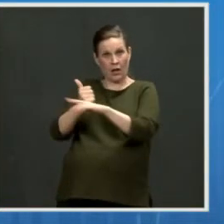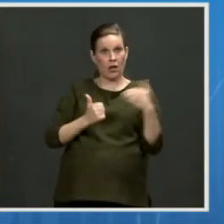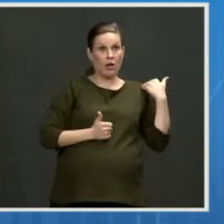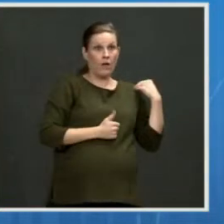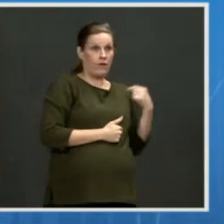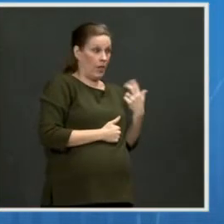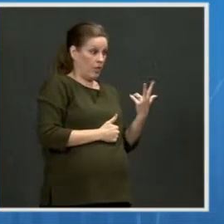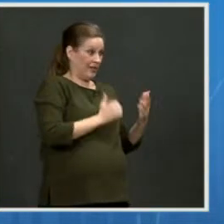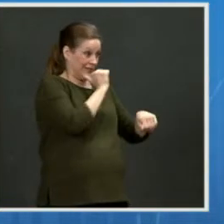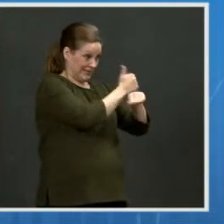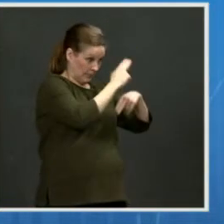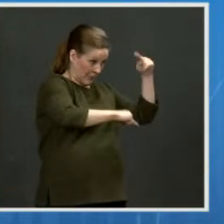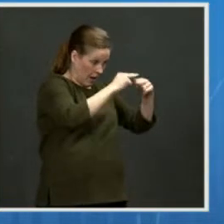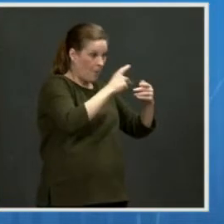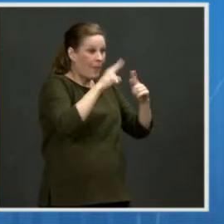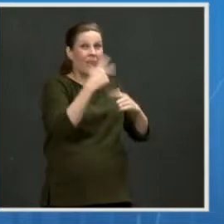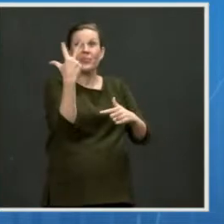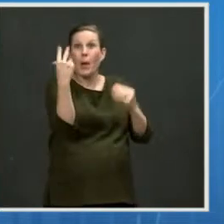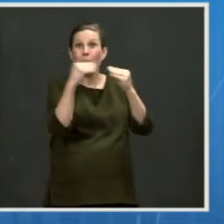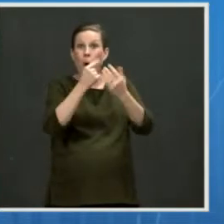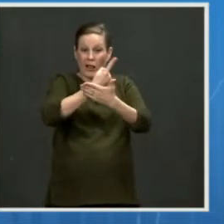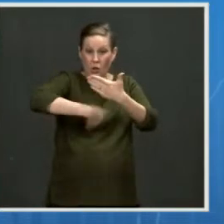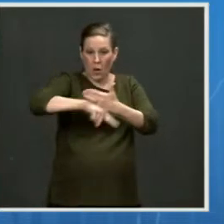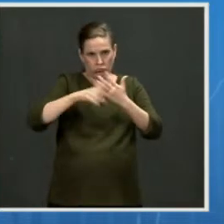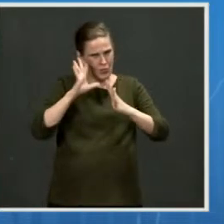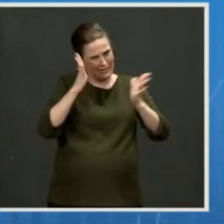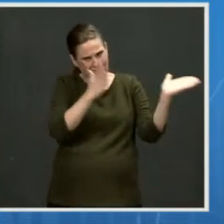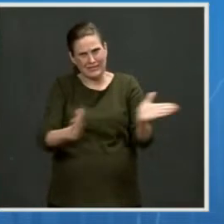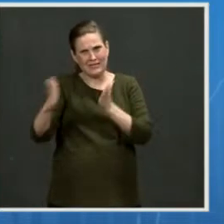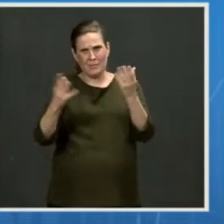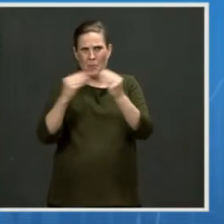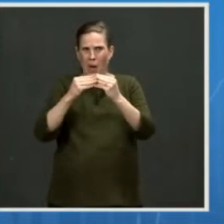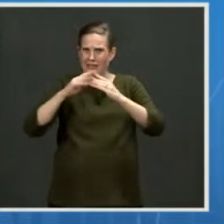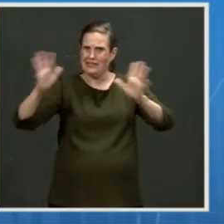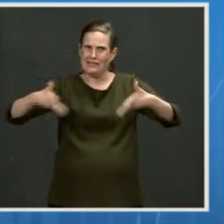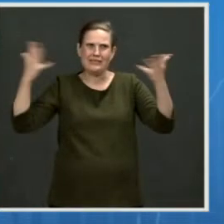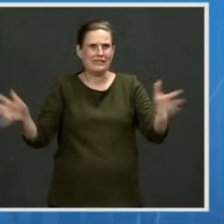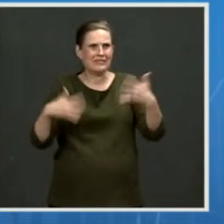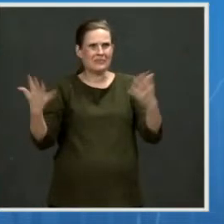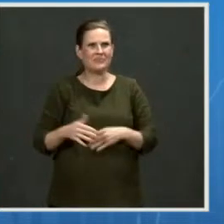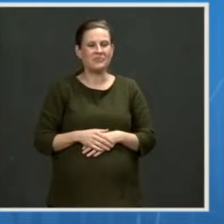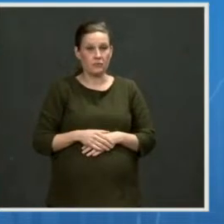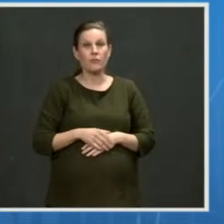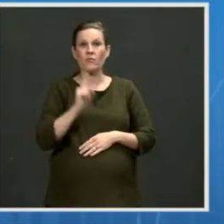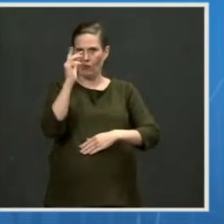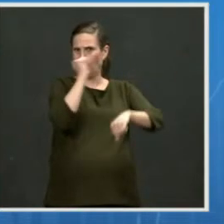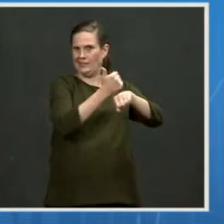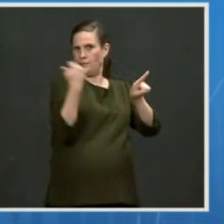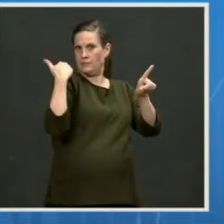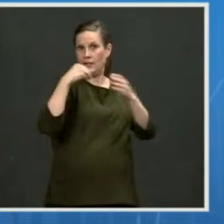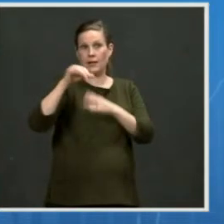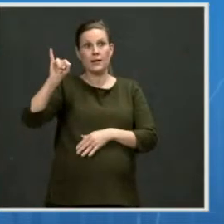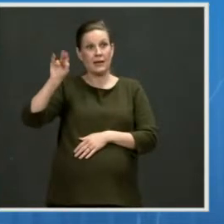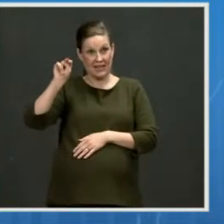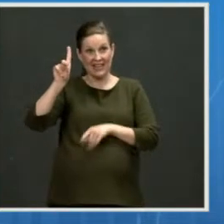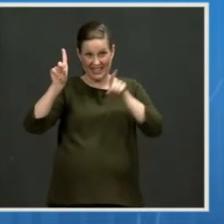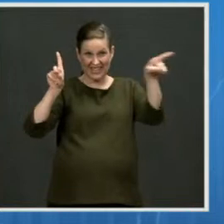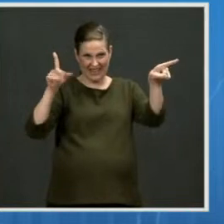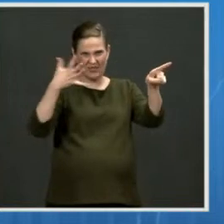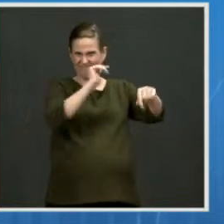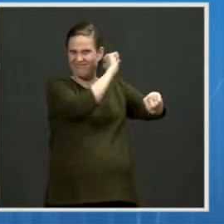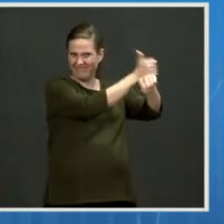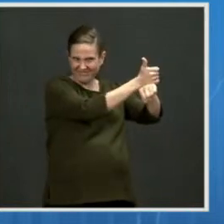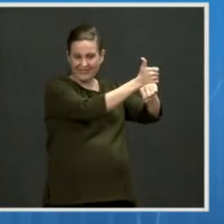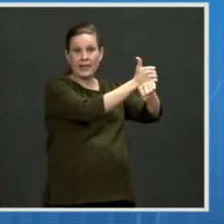2 we announced on Monday in St. Louis, Missouri, and Gary, Indiana. The first is in Memphis, Tennessee, at the